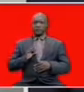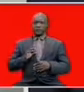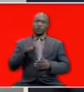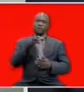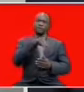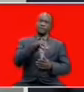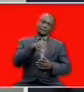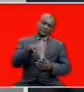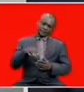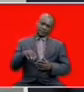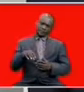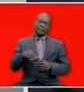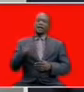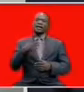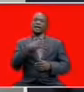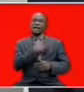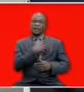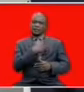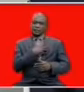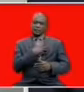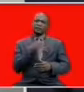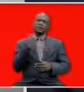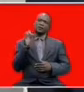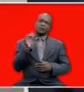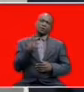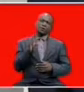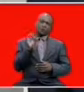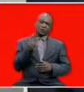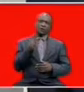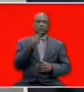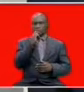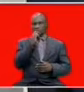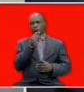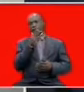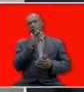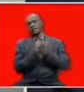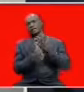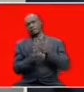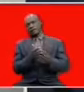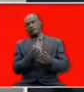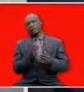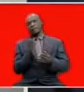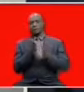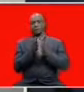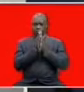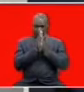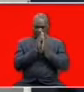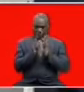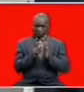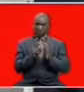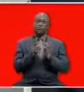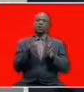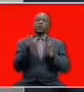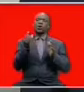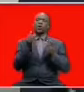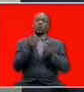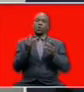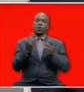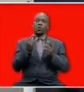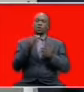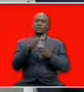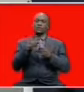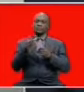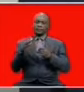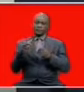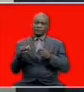with my heart feeling the grief and the pain of the suffering of the believers, I was prompted by the Holy Spirit to write